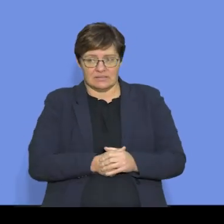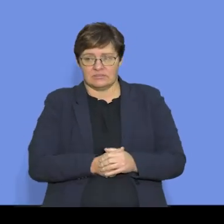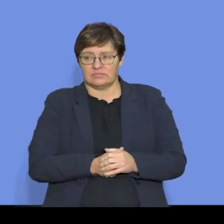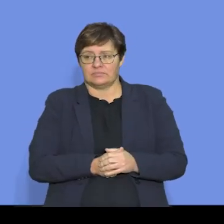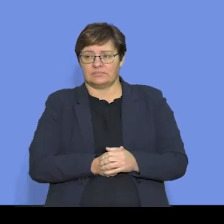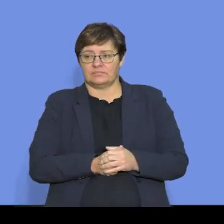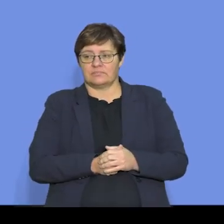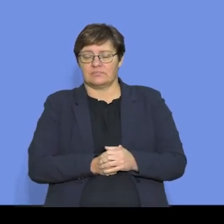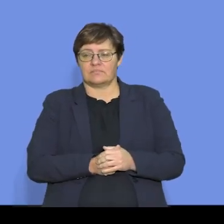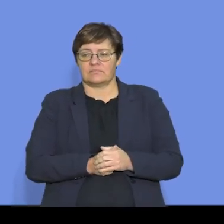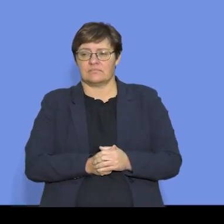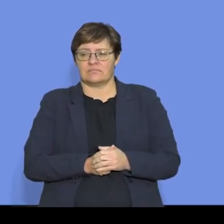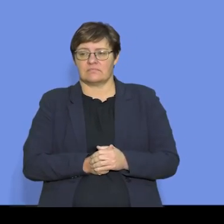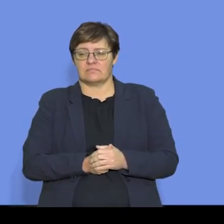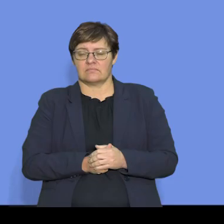reptiles.